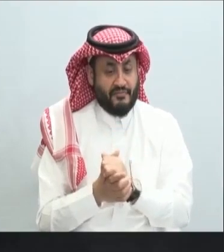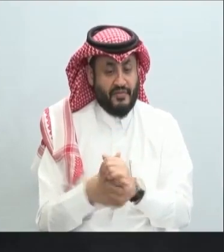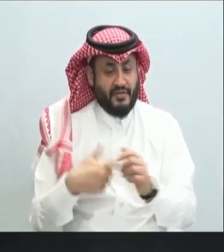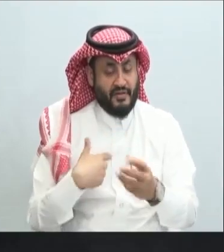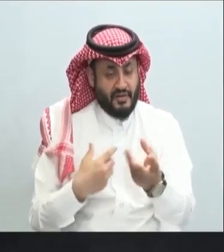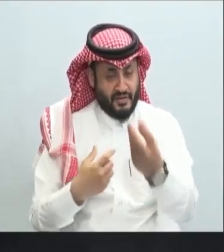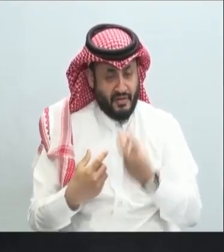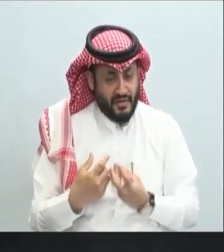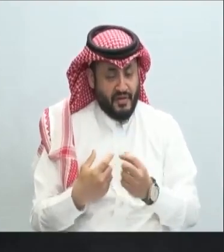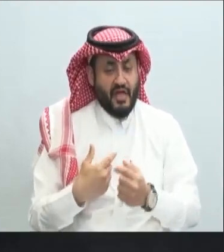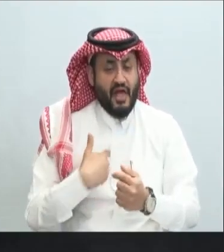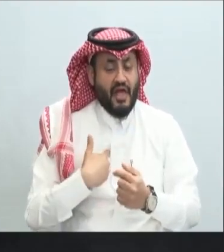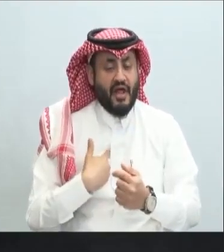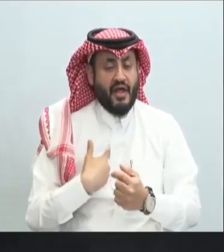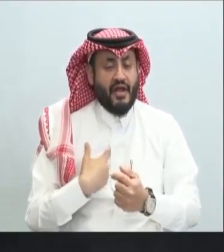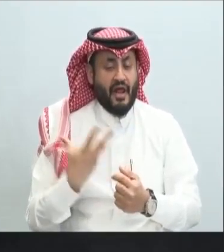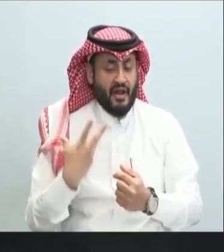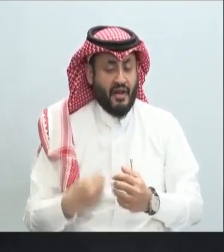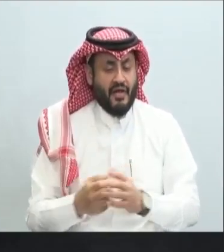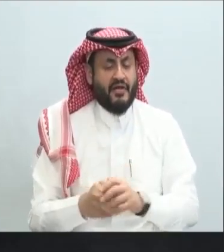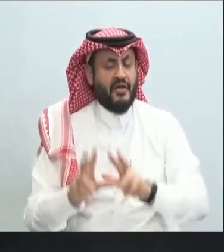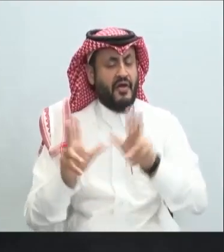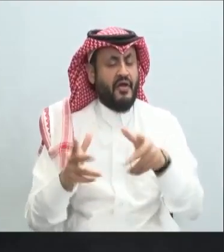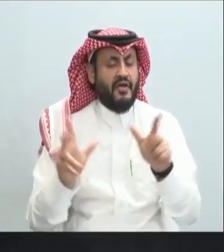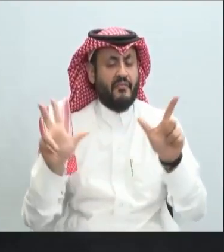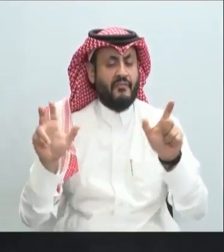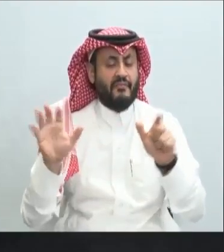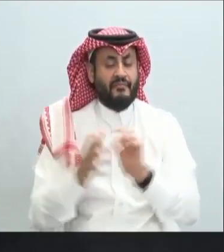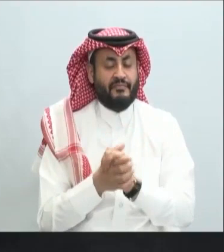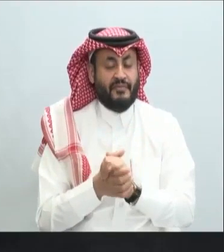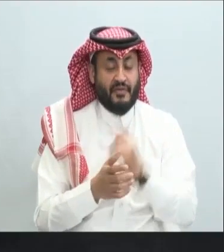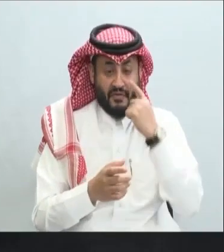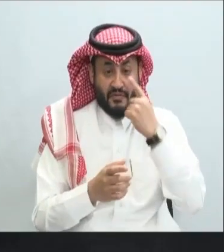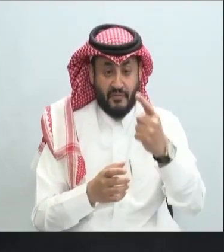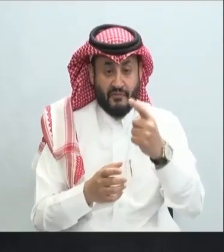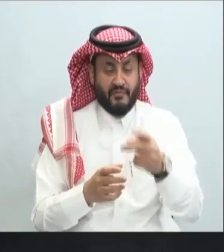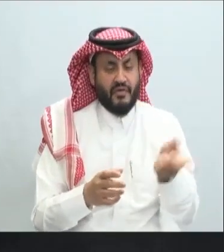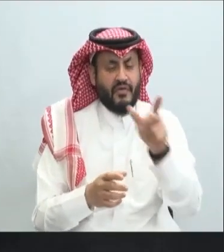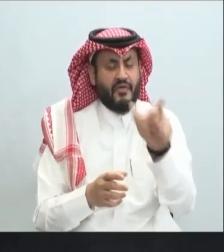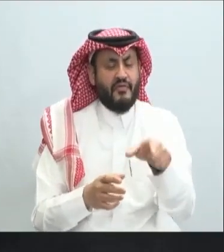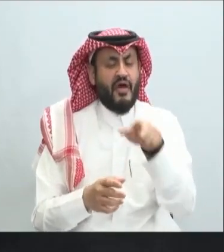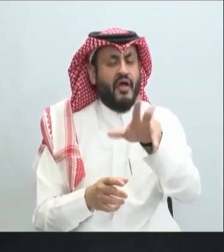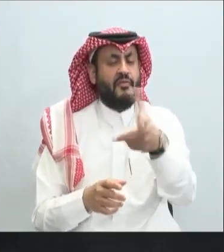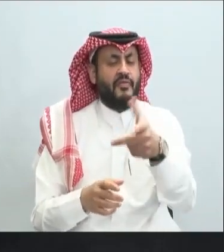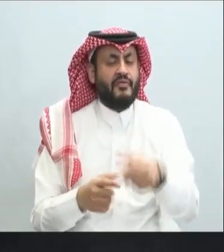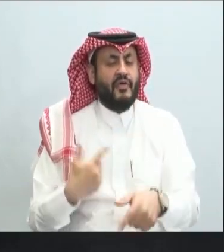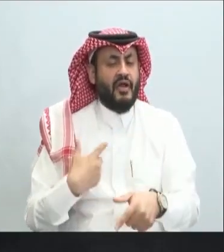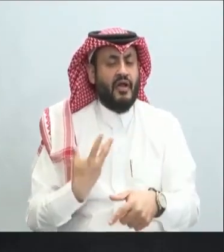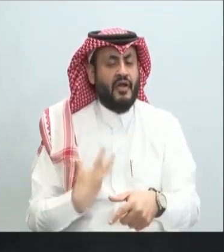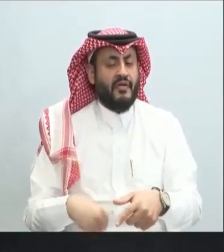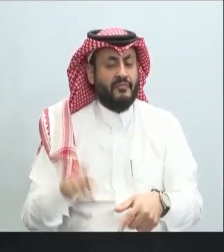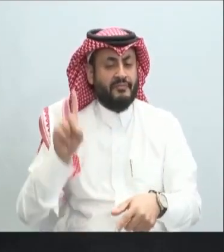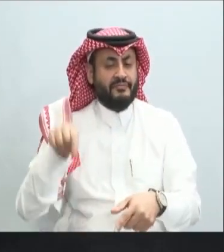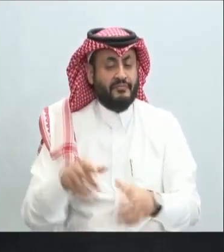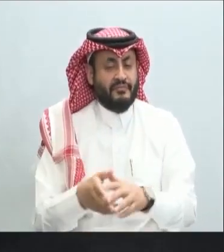I like Tuesday. And look for the other person and say, how about you? And